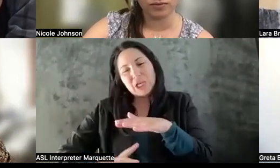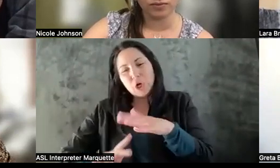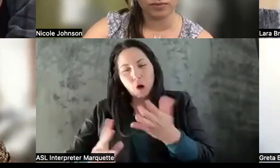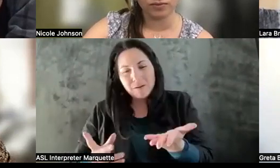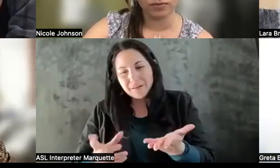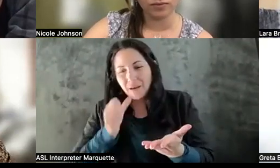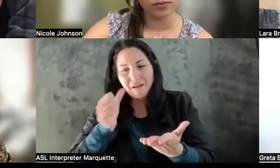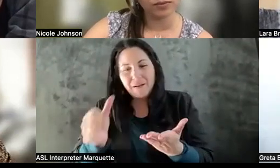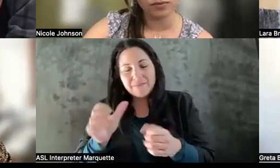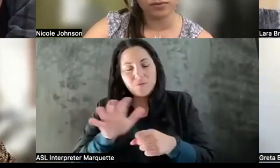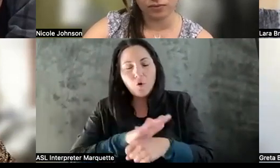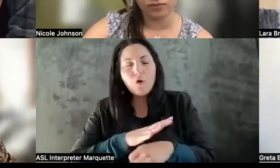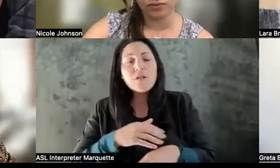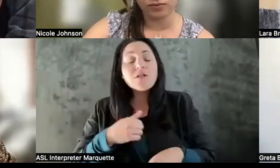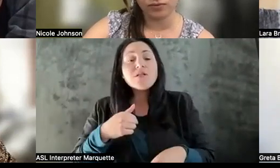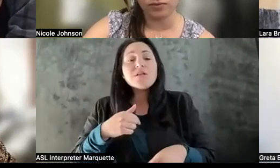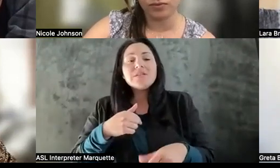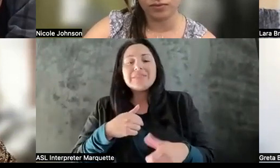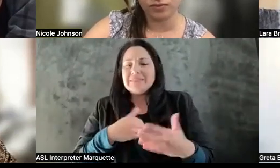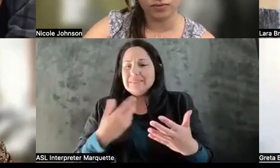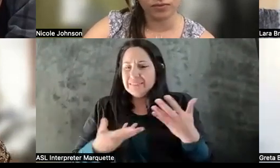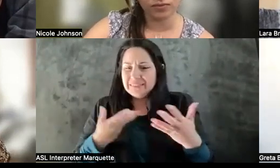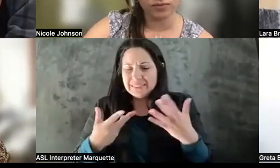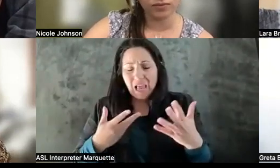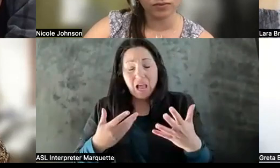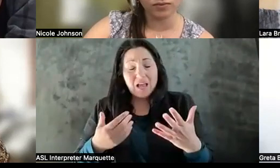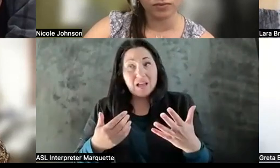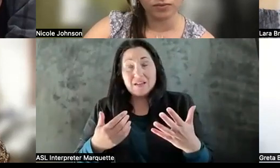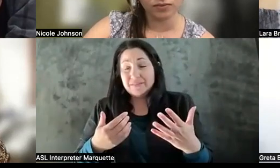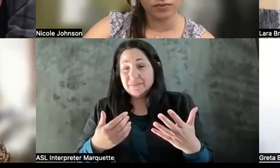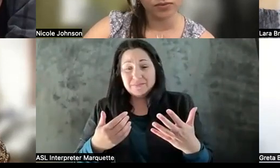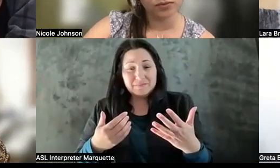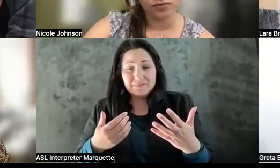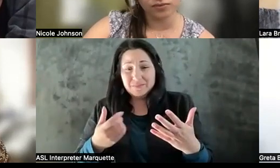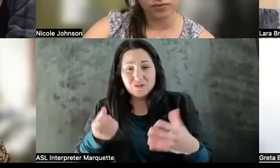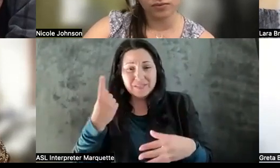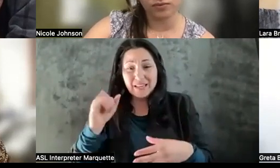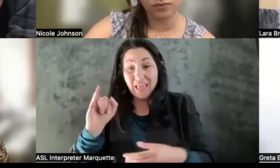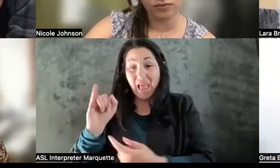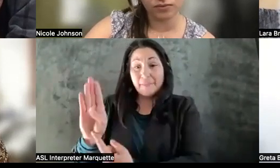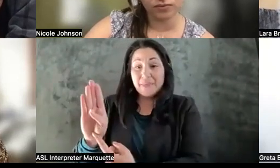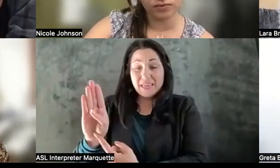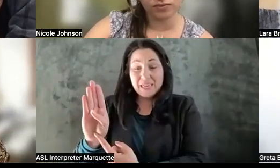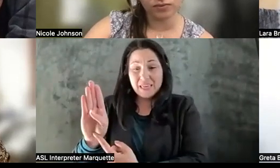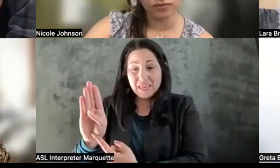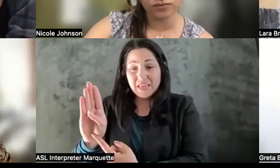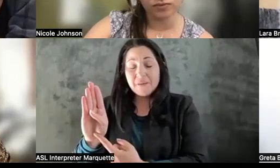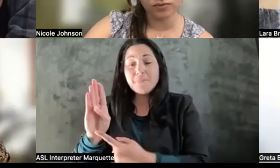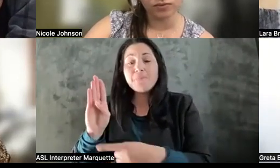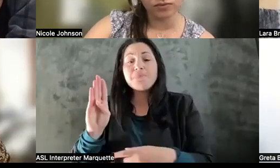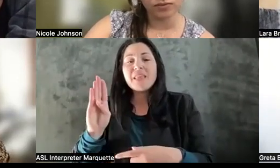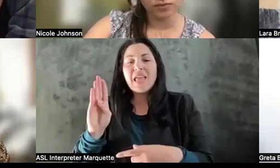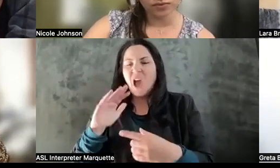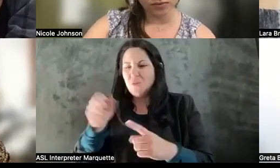but I've been unable to really understand how the IB program impacts the curriculum